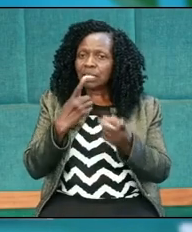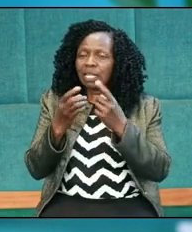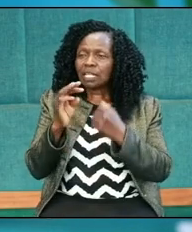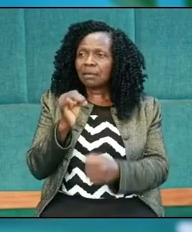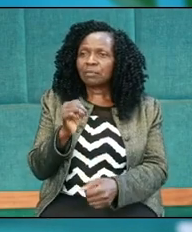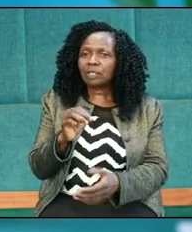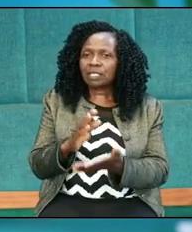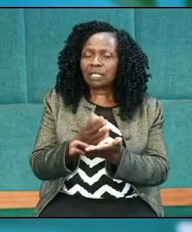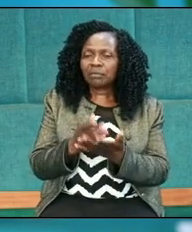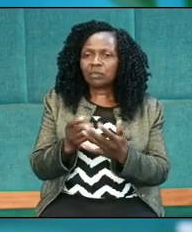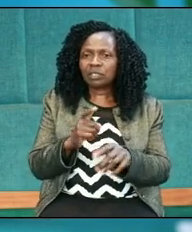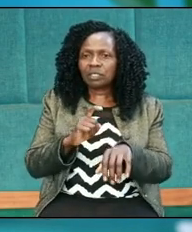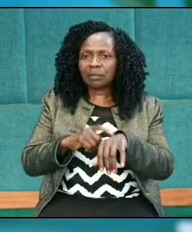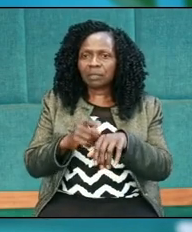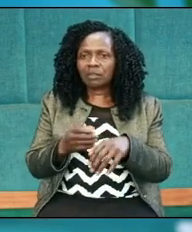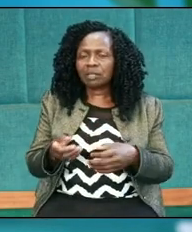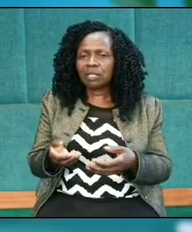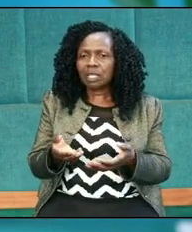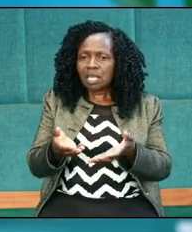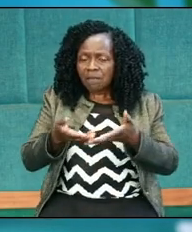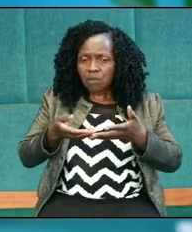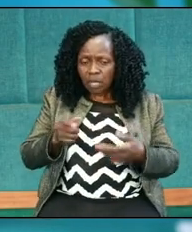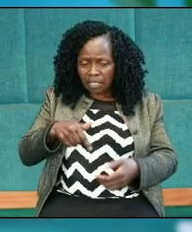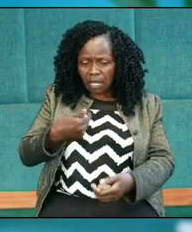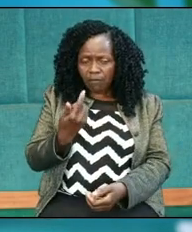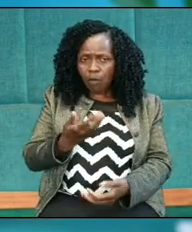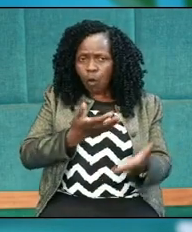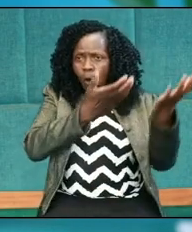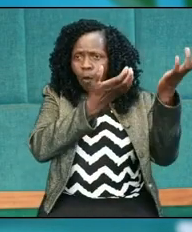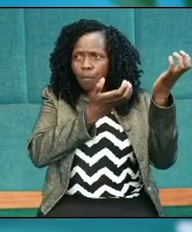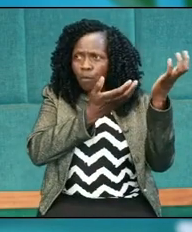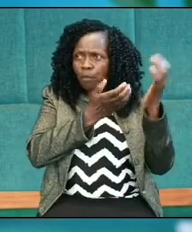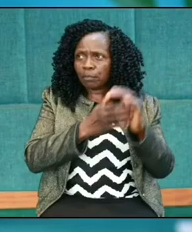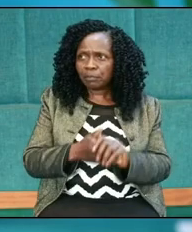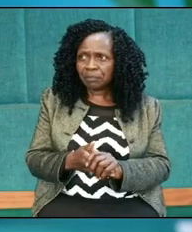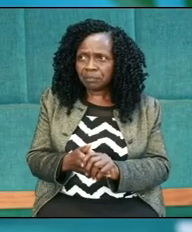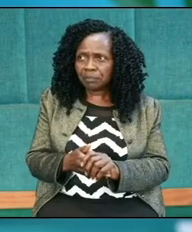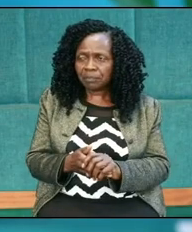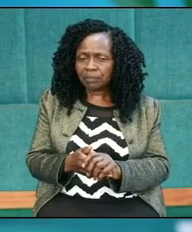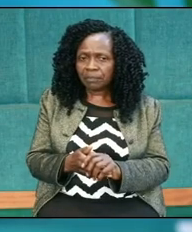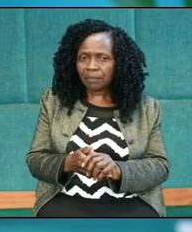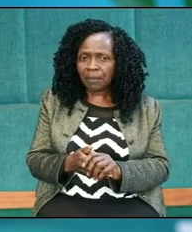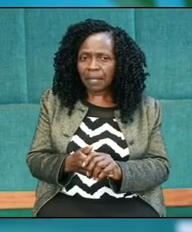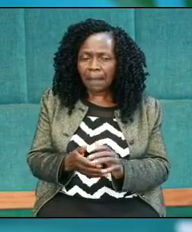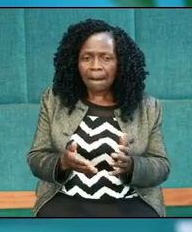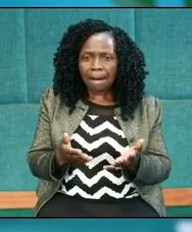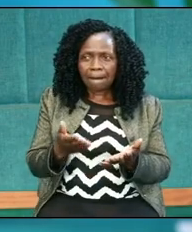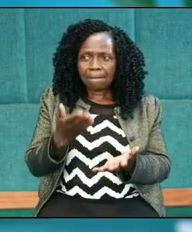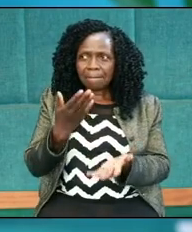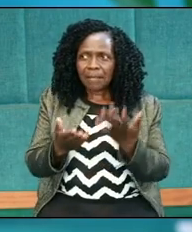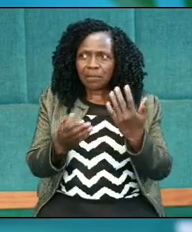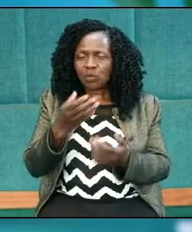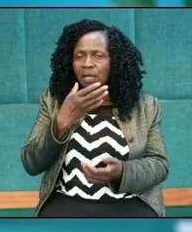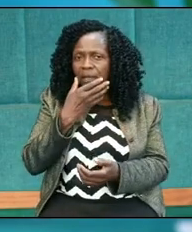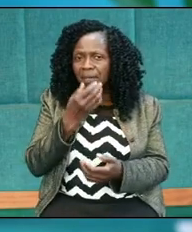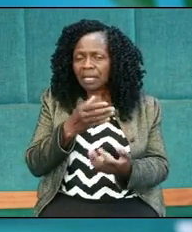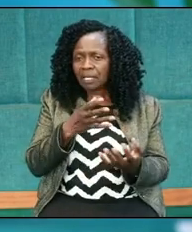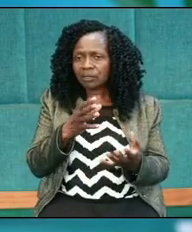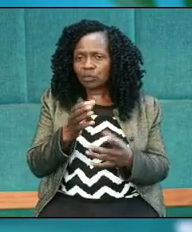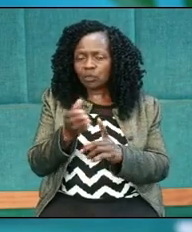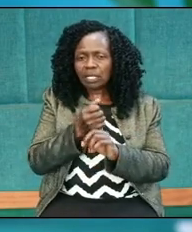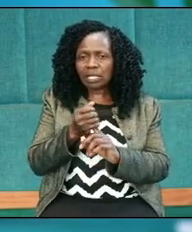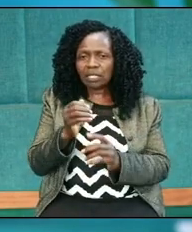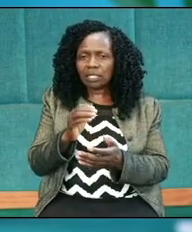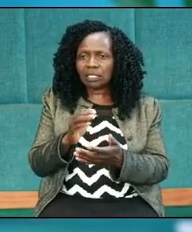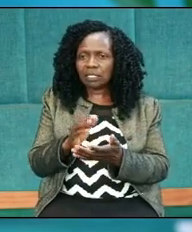them that sometimes it's good to give yourself hope. Maybe your guy is, has gotten somewhere, you know, that chungwa somewhere. Please tell